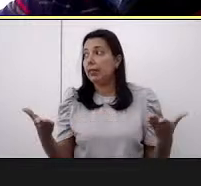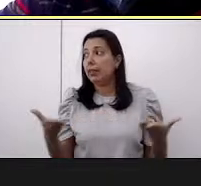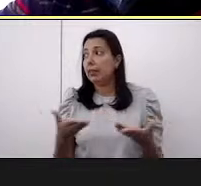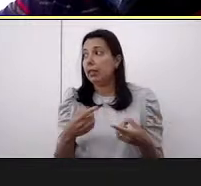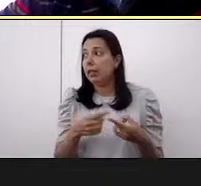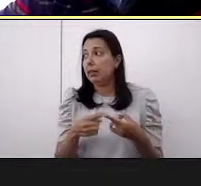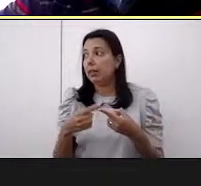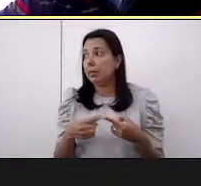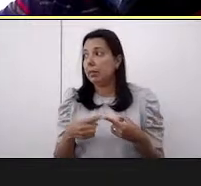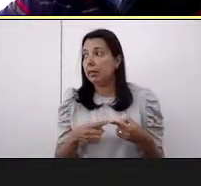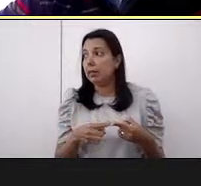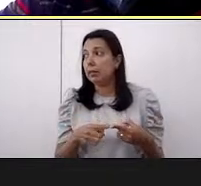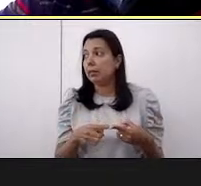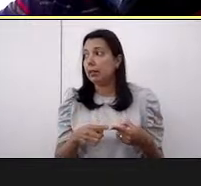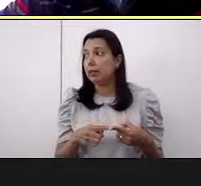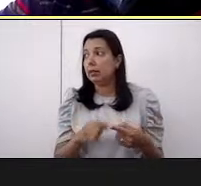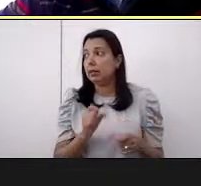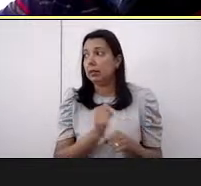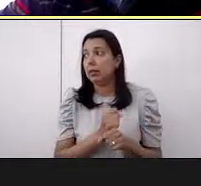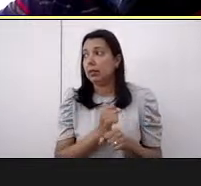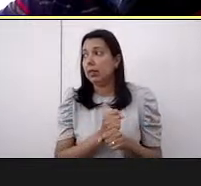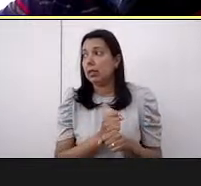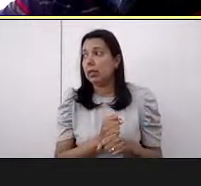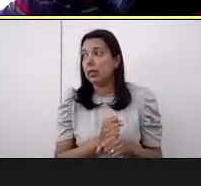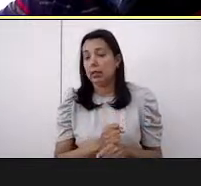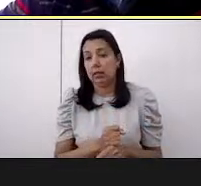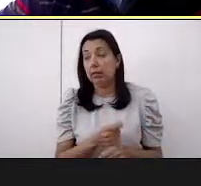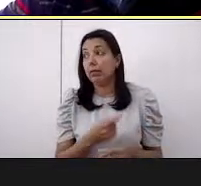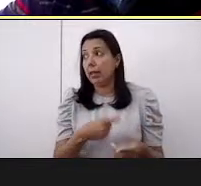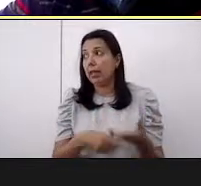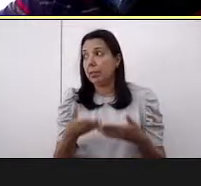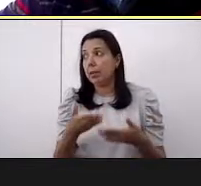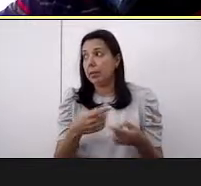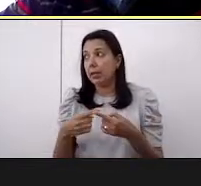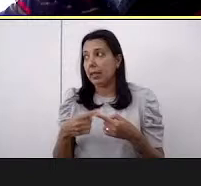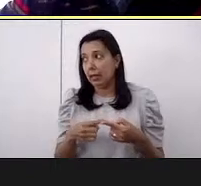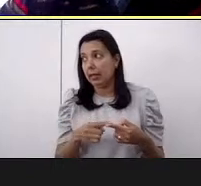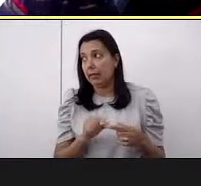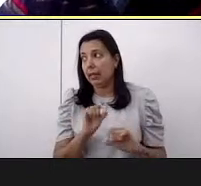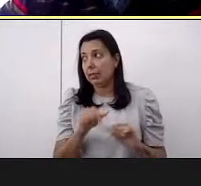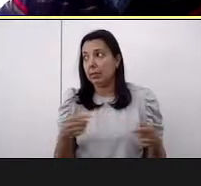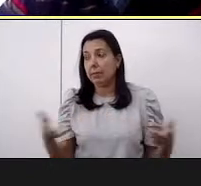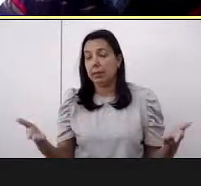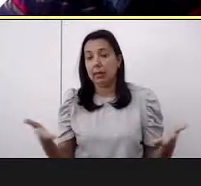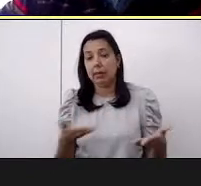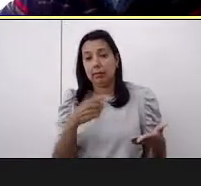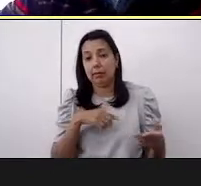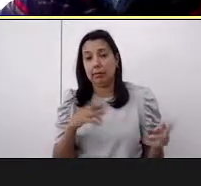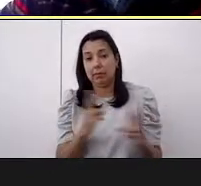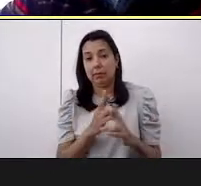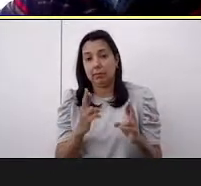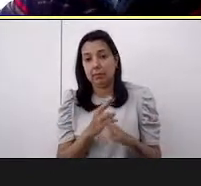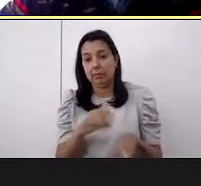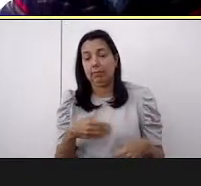is more and more conceived as a tool for achieving efficiently the desired outcomes.